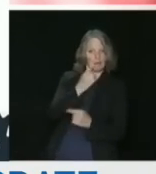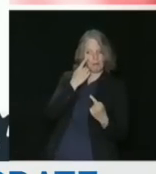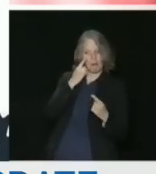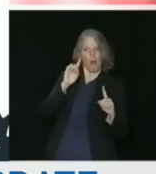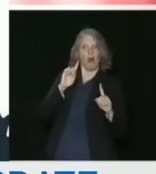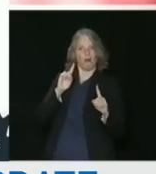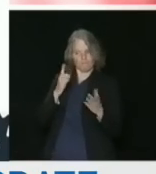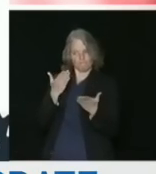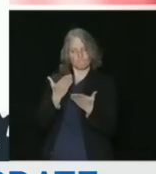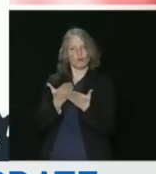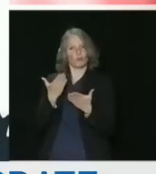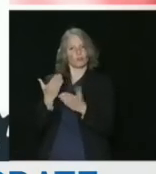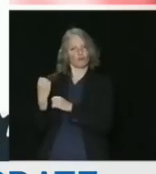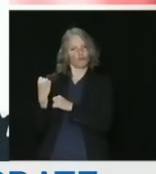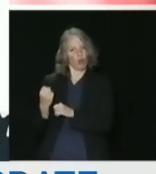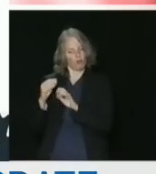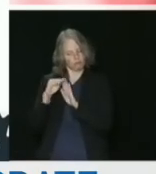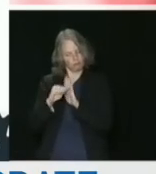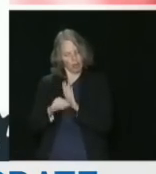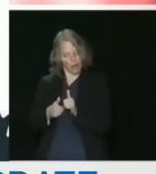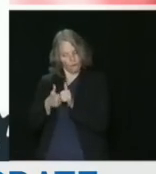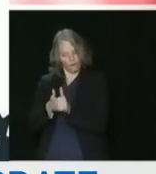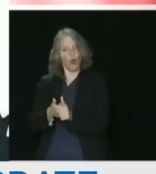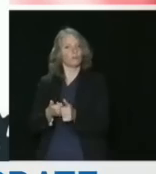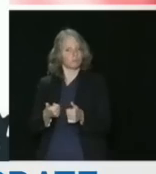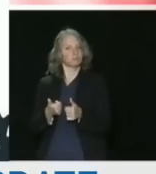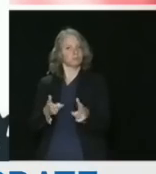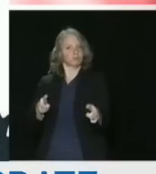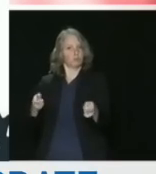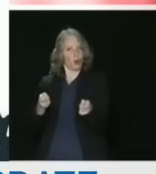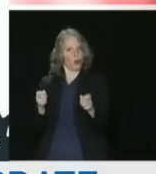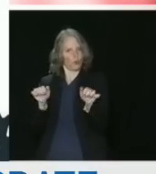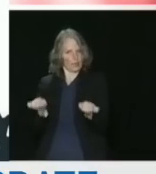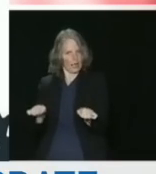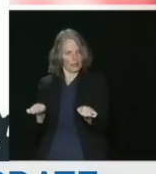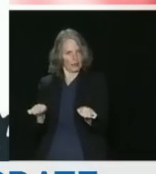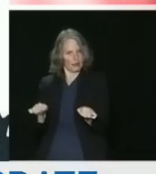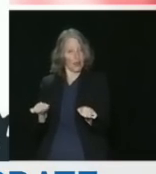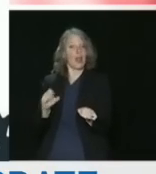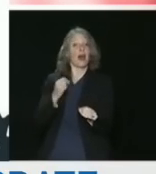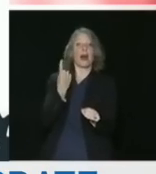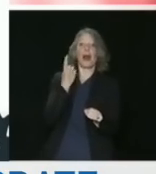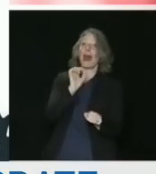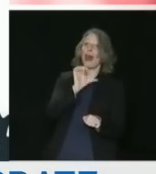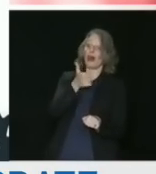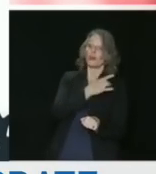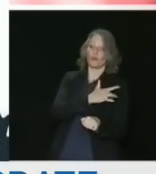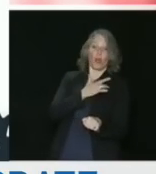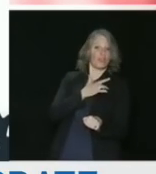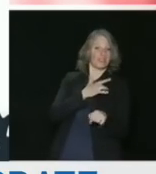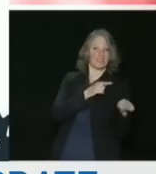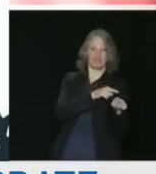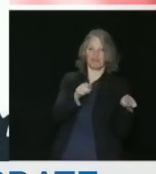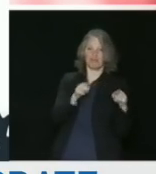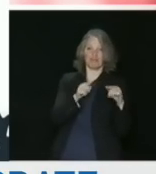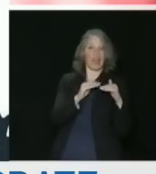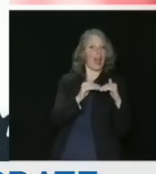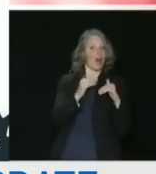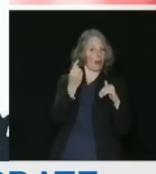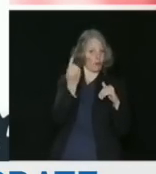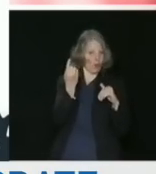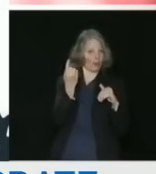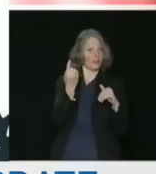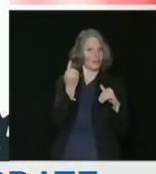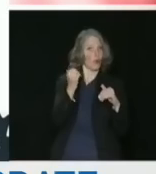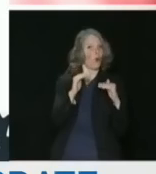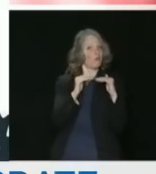Columbia. However, the RT is still above 1 or at 1 in other